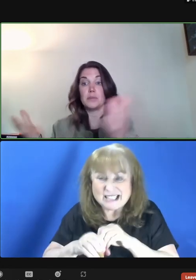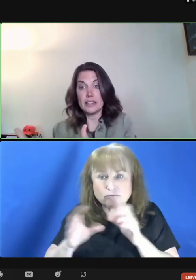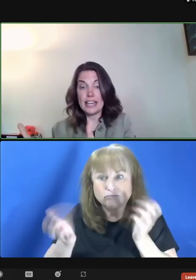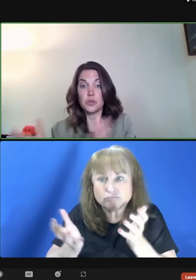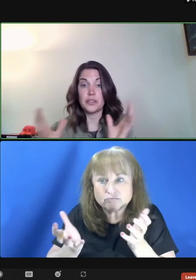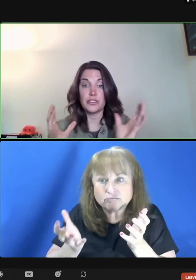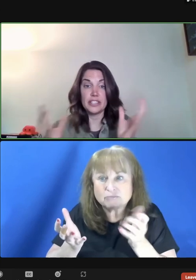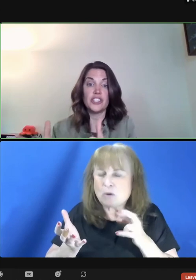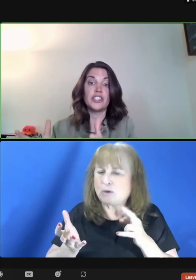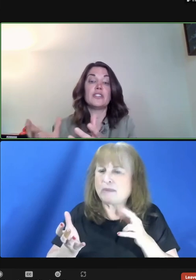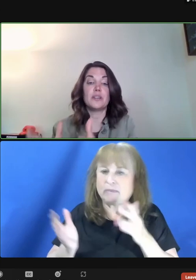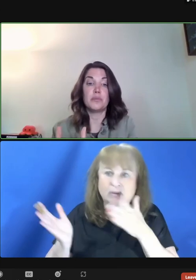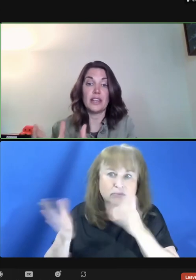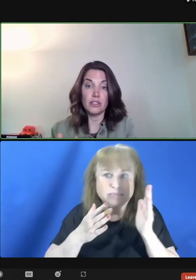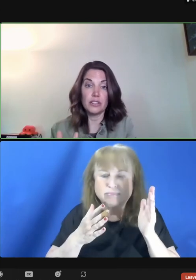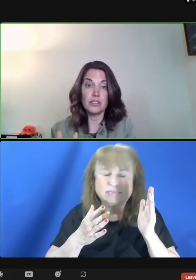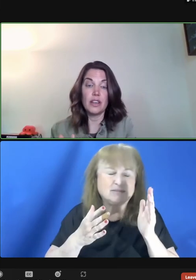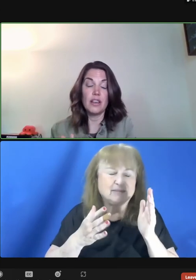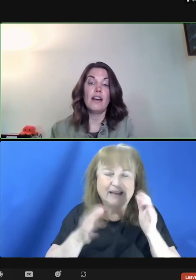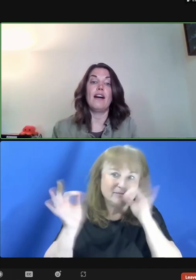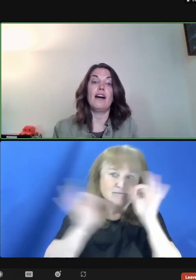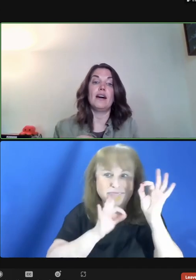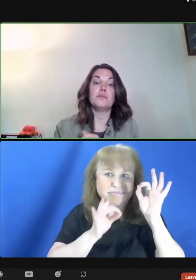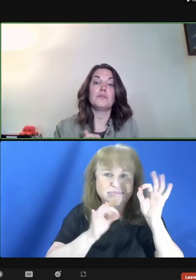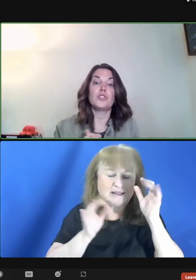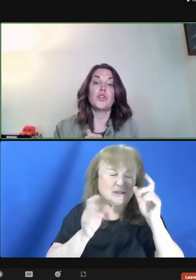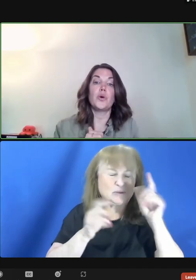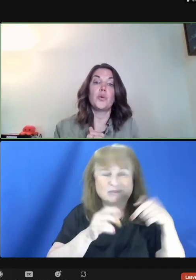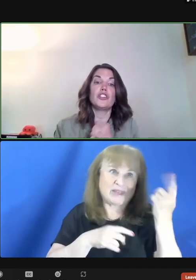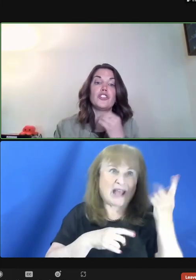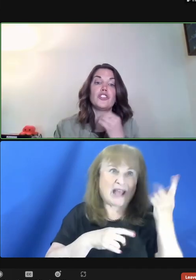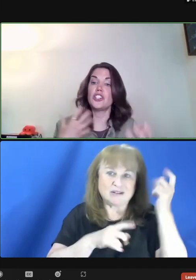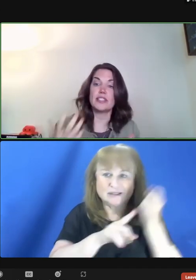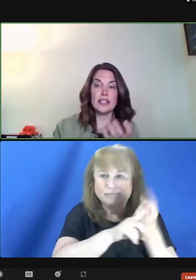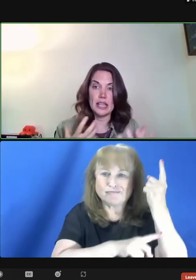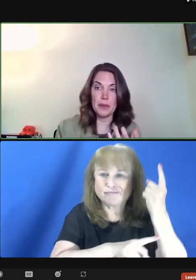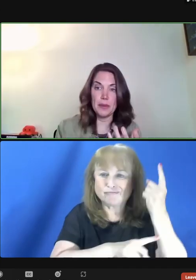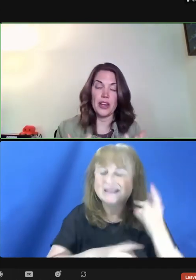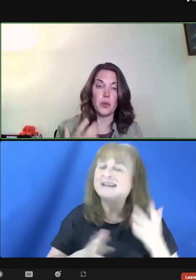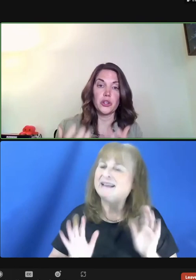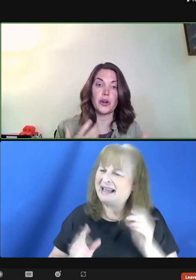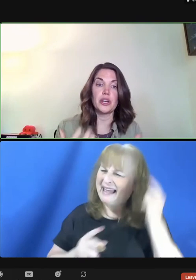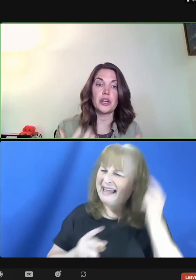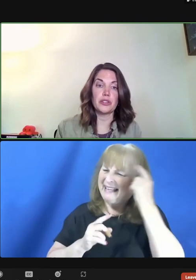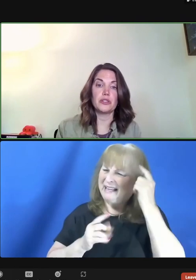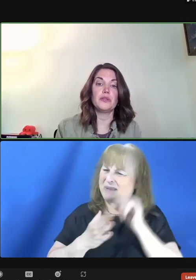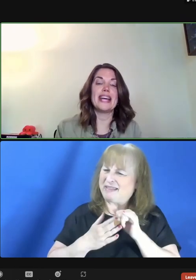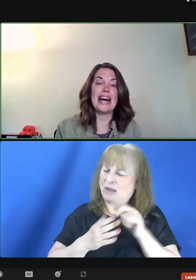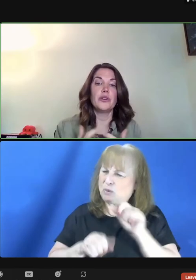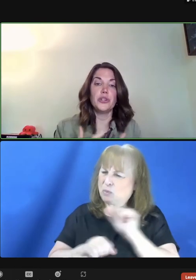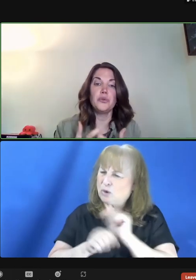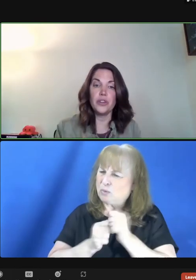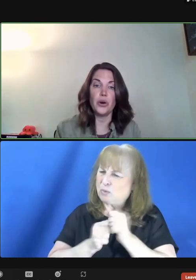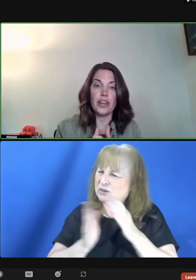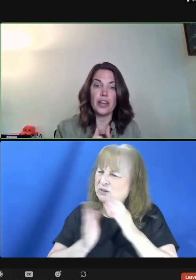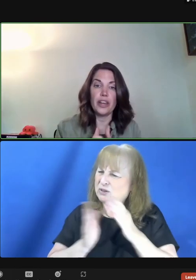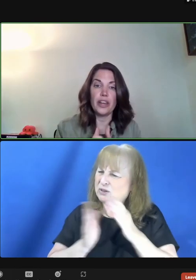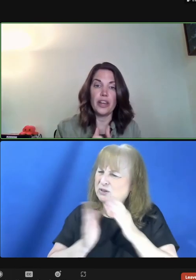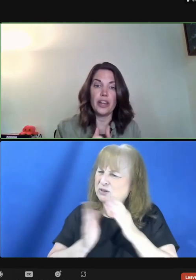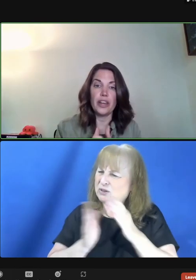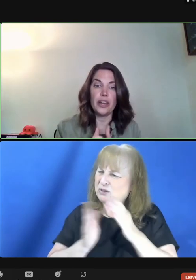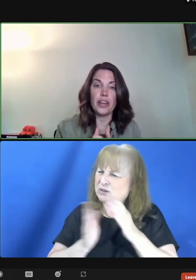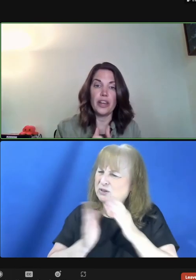they possibly engaged with their intention on something else? So just thinking about that when you're working with your students, how do you